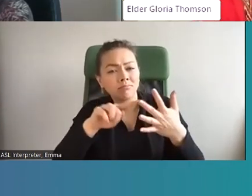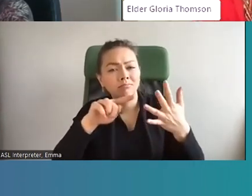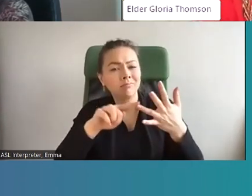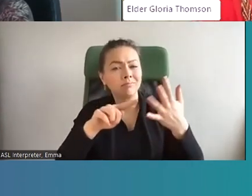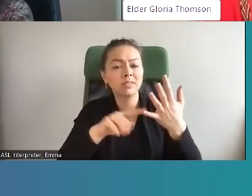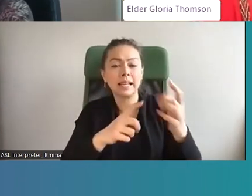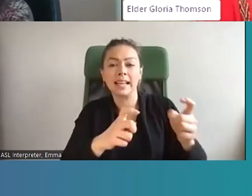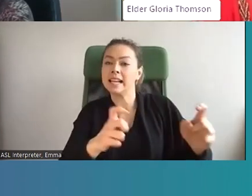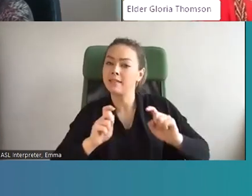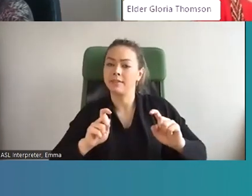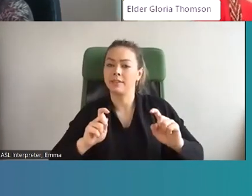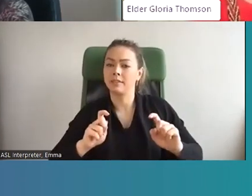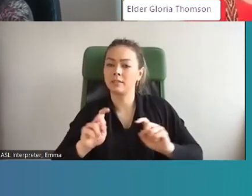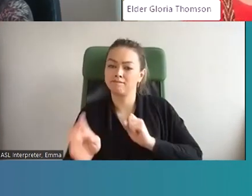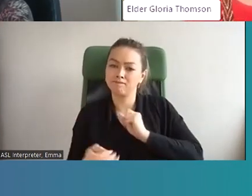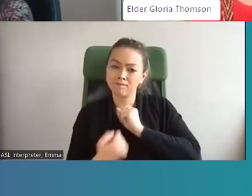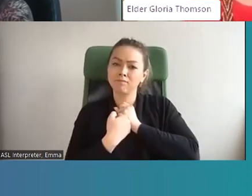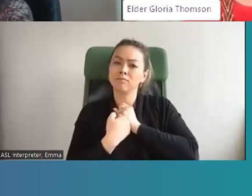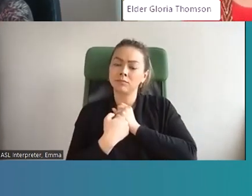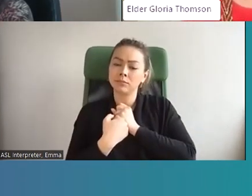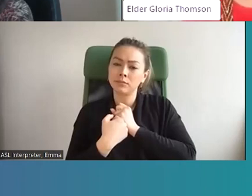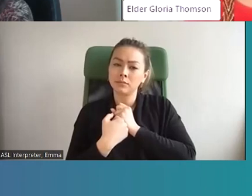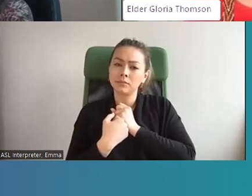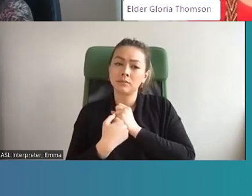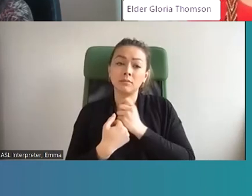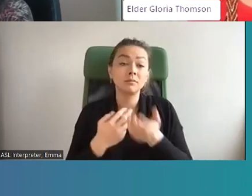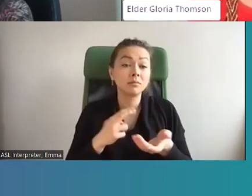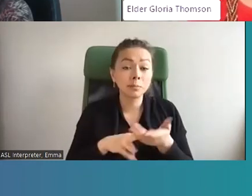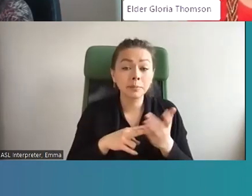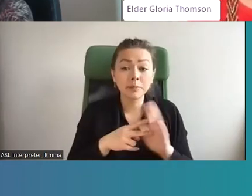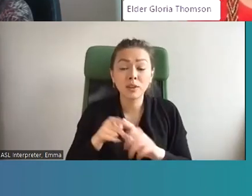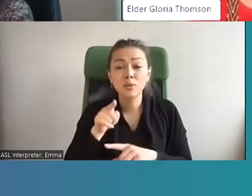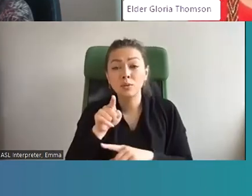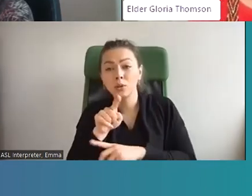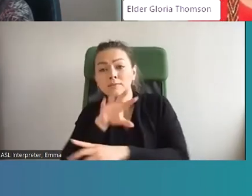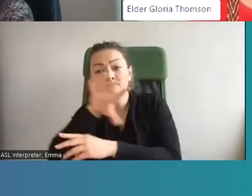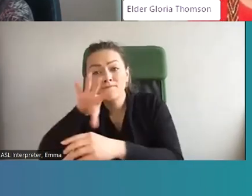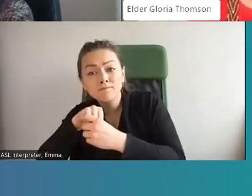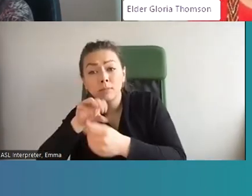we're, you know, in the cities or we're in our own community,